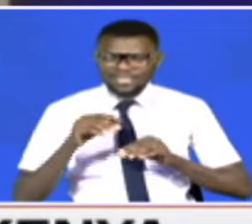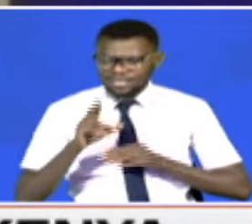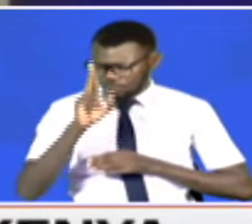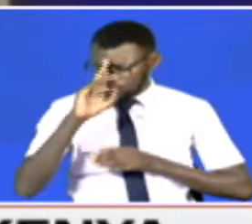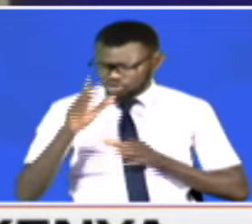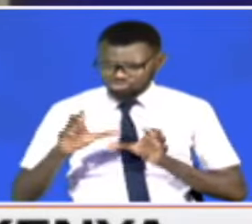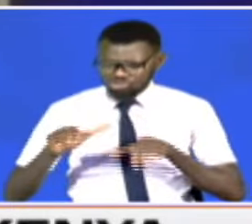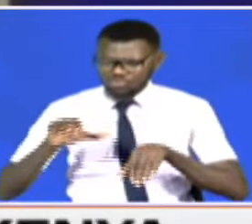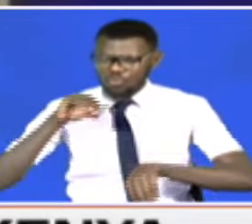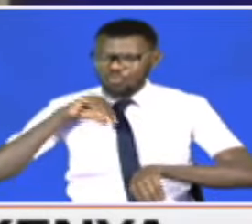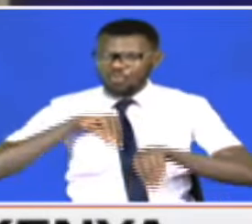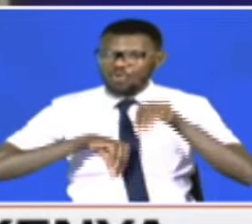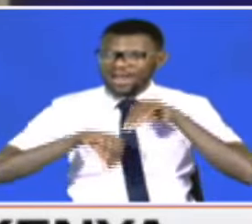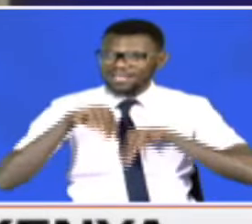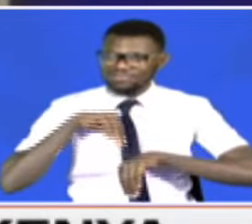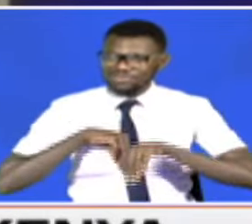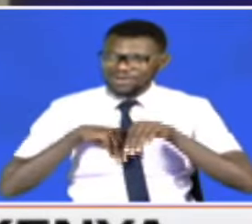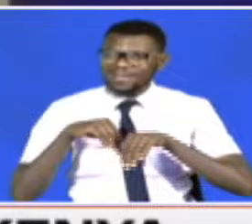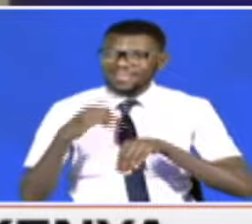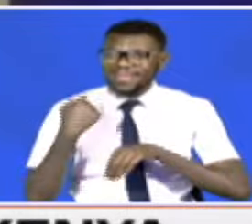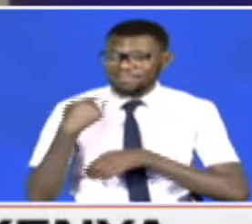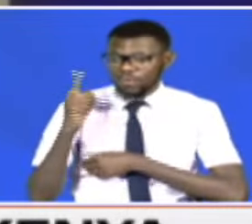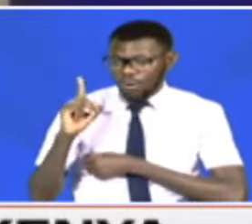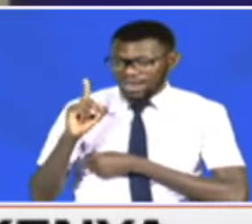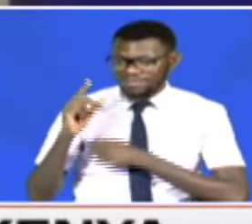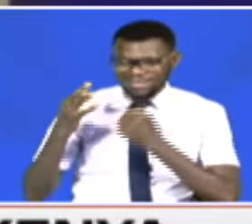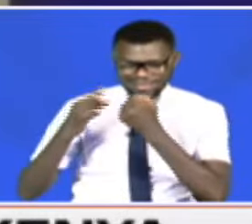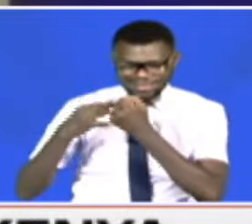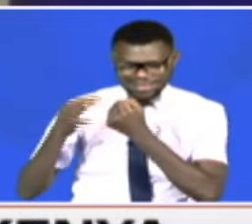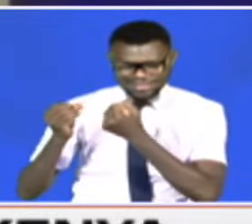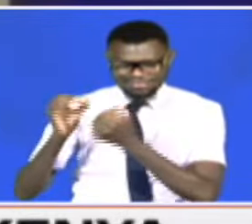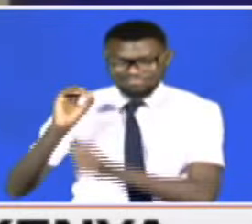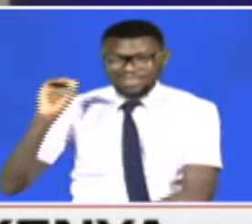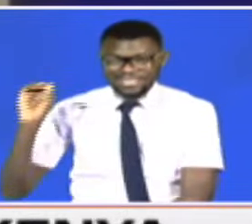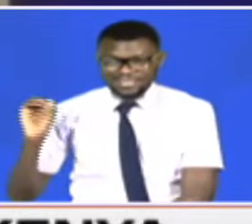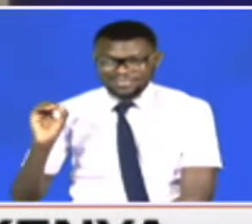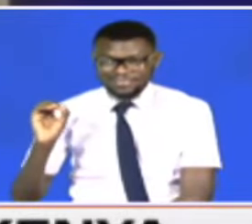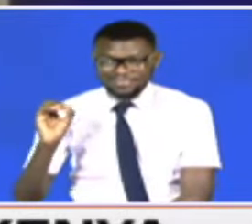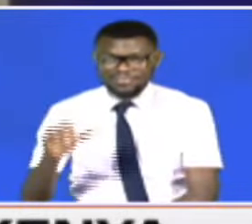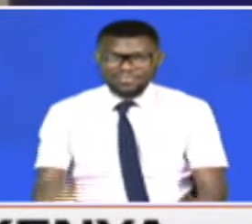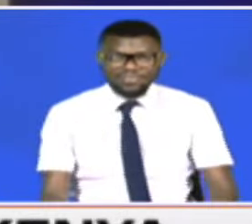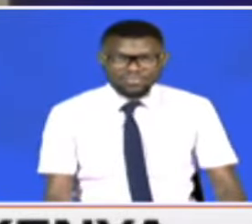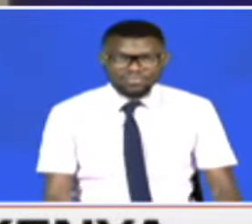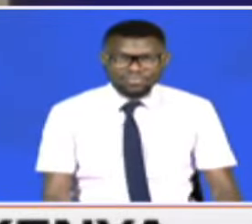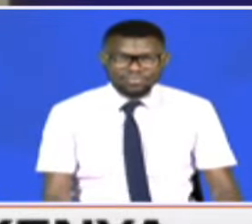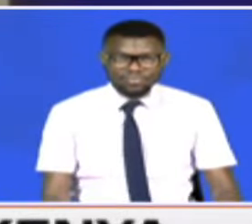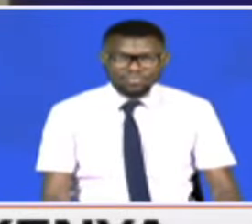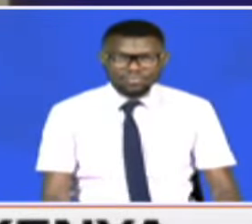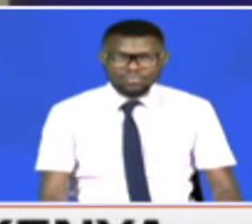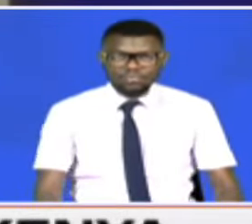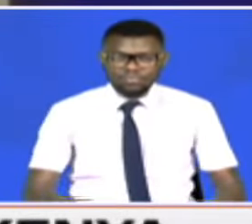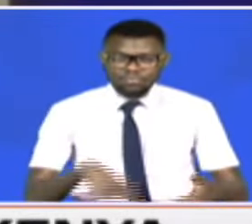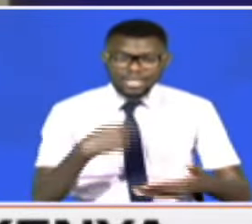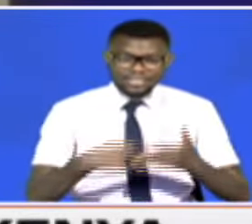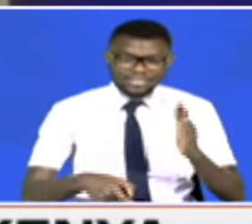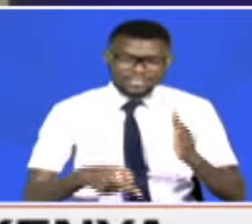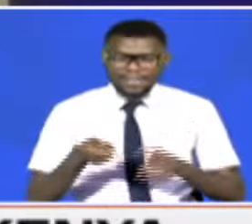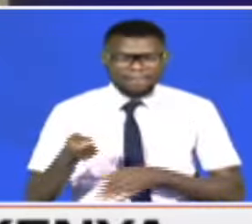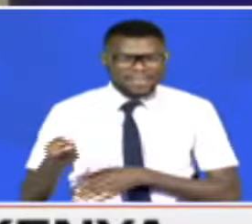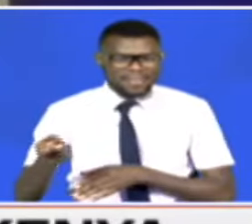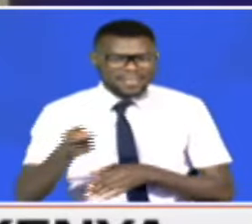perceived to be most corrupt at 80%. Taxes should be paid by just about everyone.